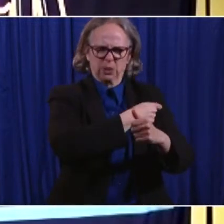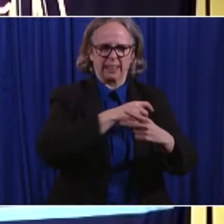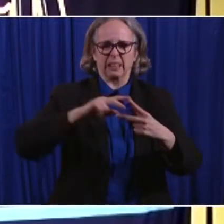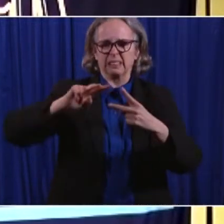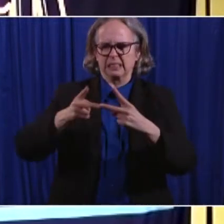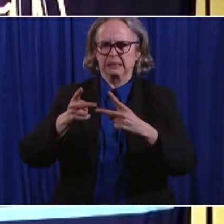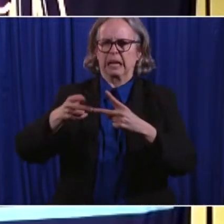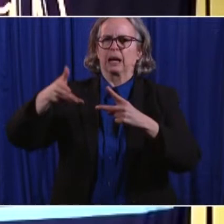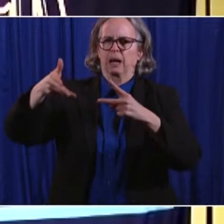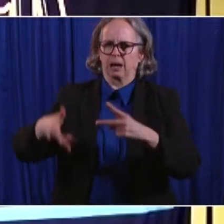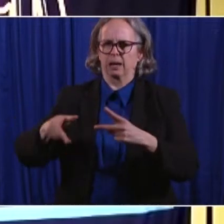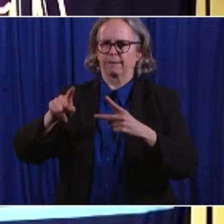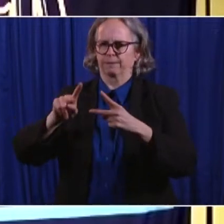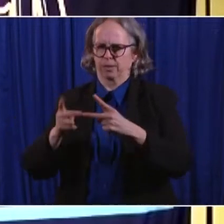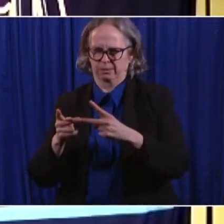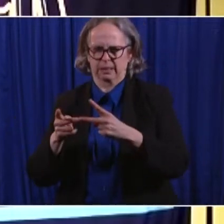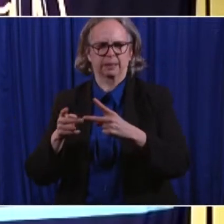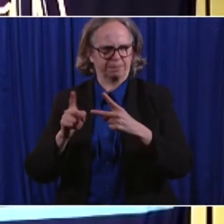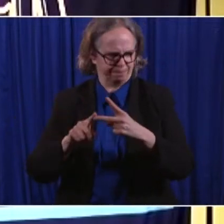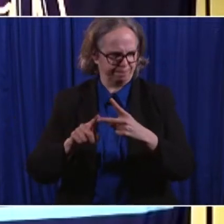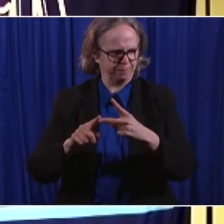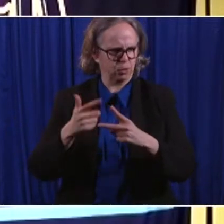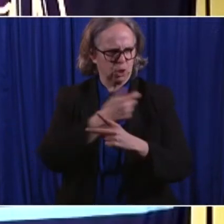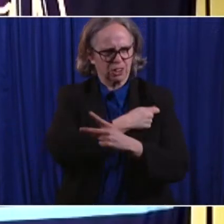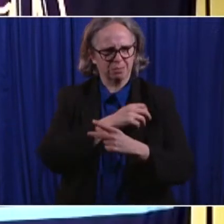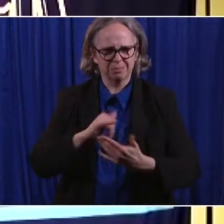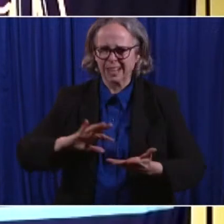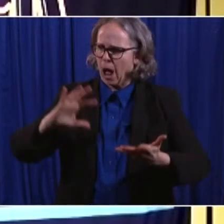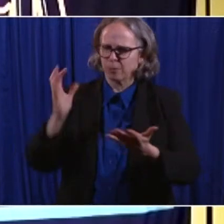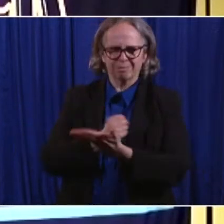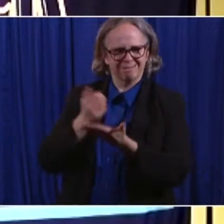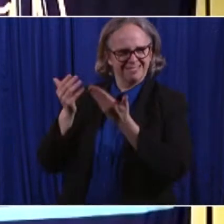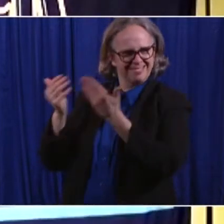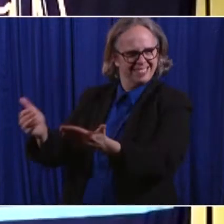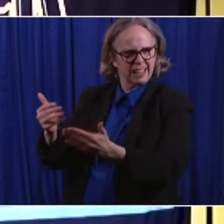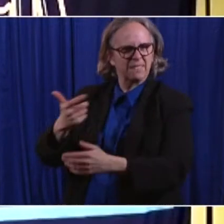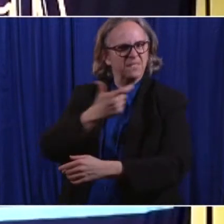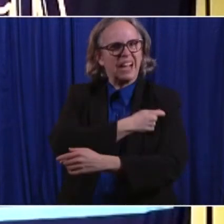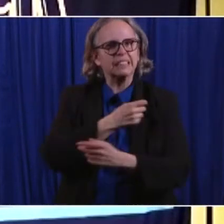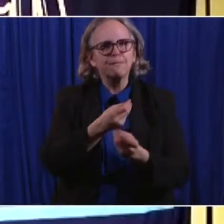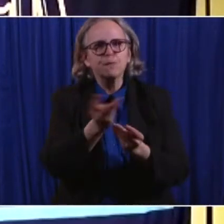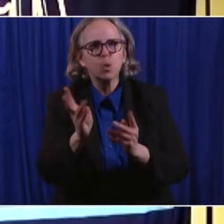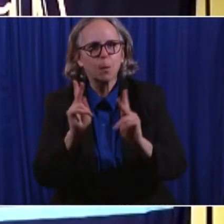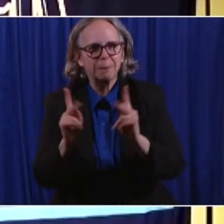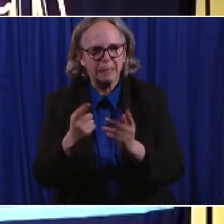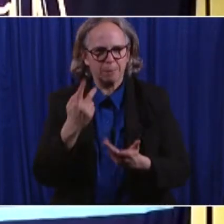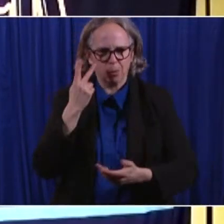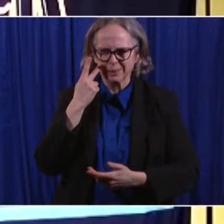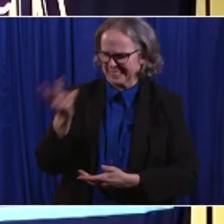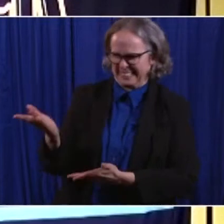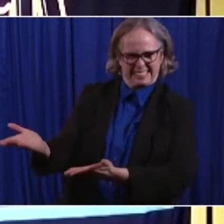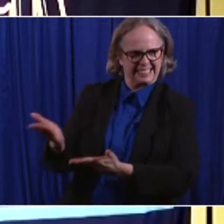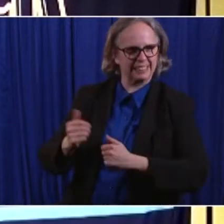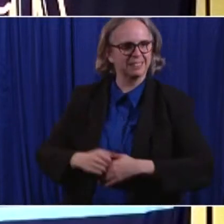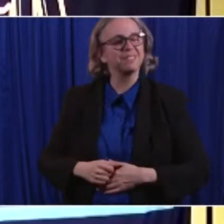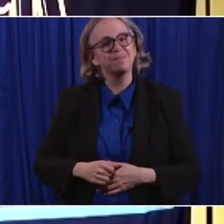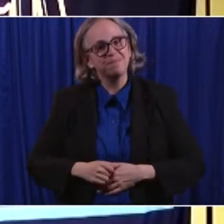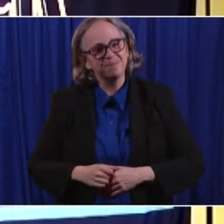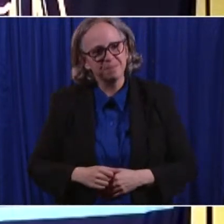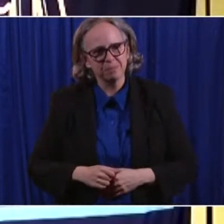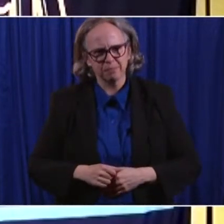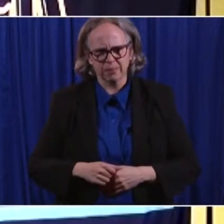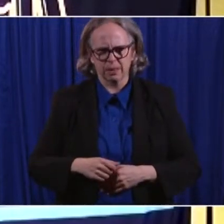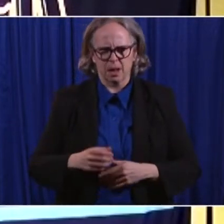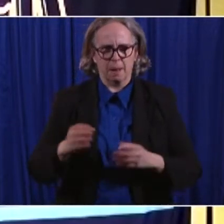to vaccinate a few folks here today in Williams County. We know that the message is the more shots we get in arms, the more people